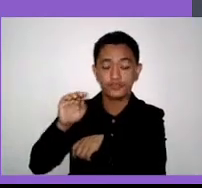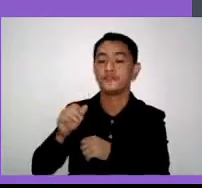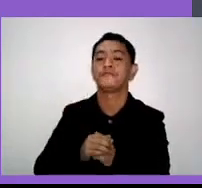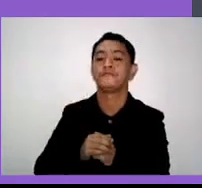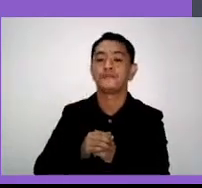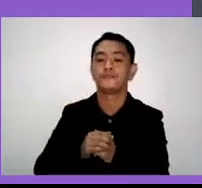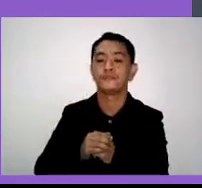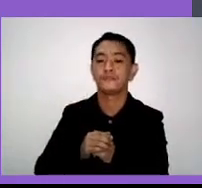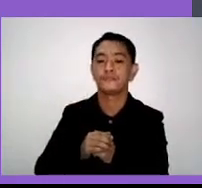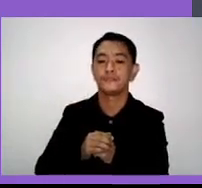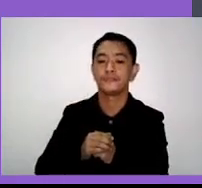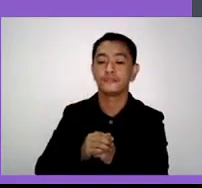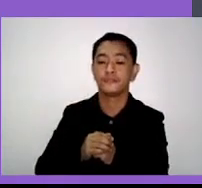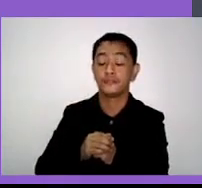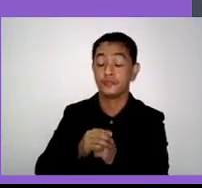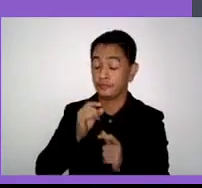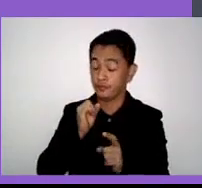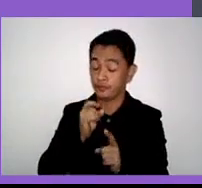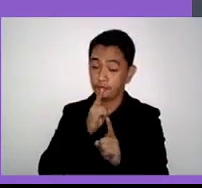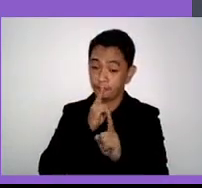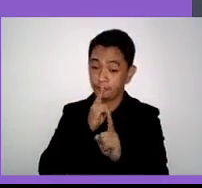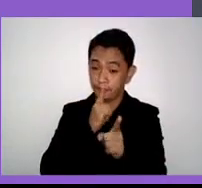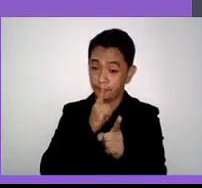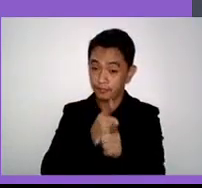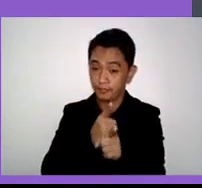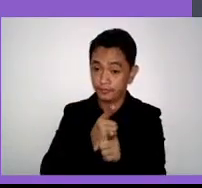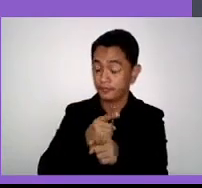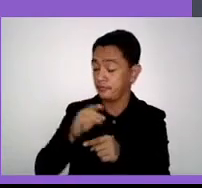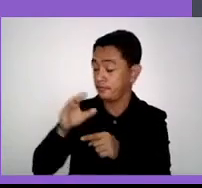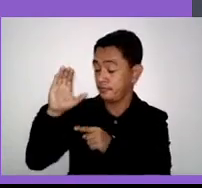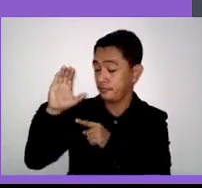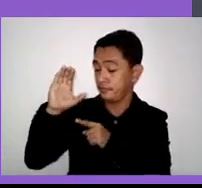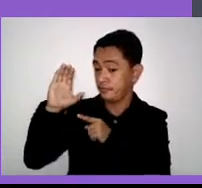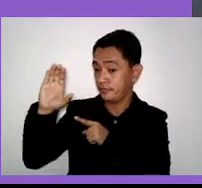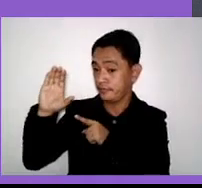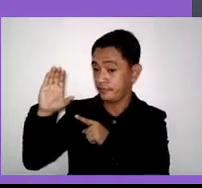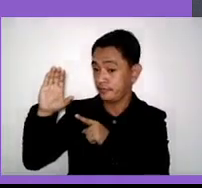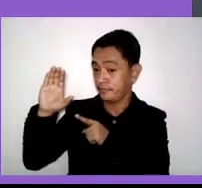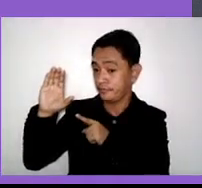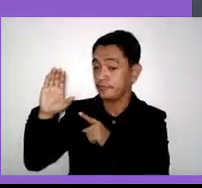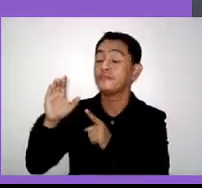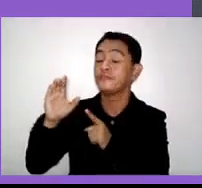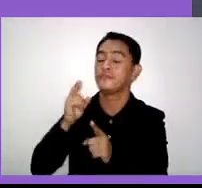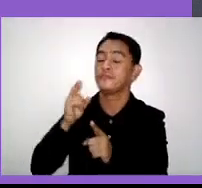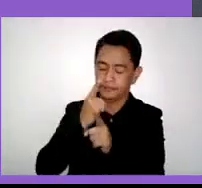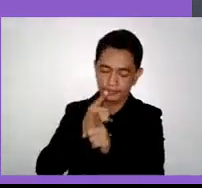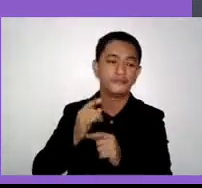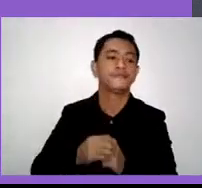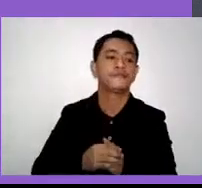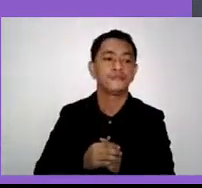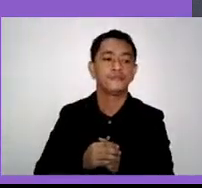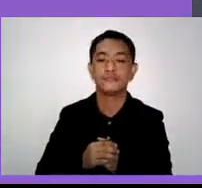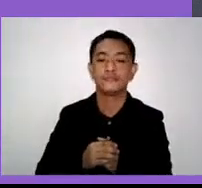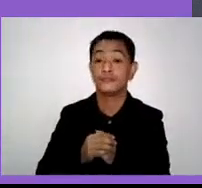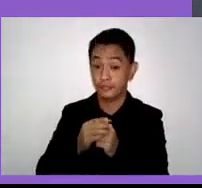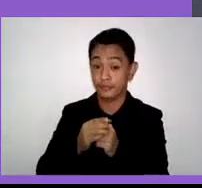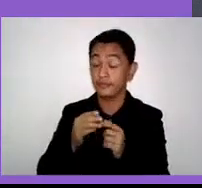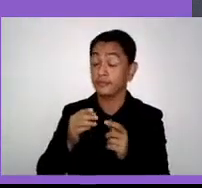If your answer is C, you're right again. Did you get all the three items correctly?